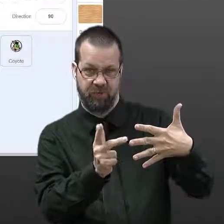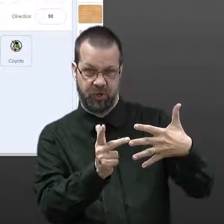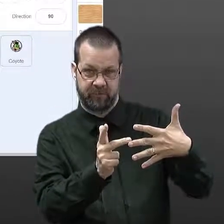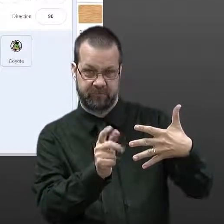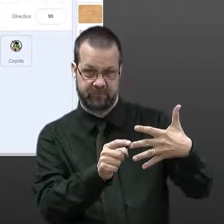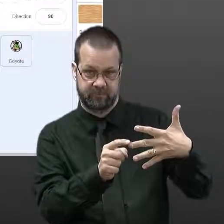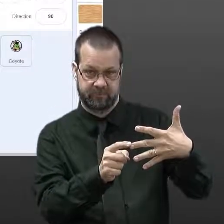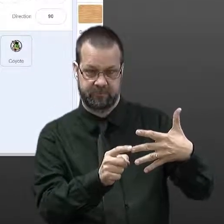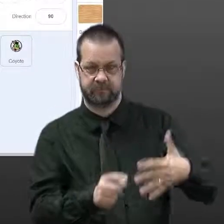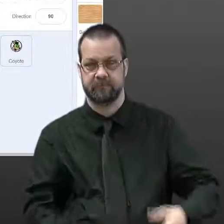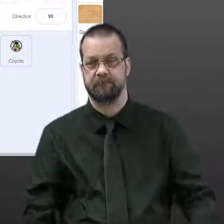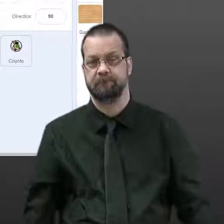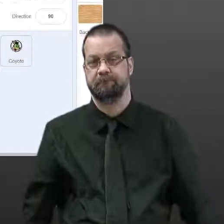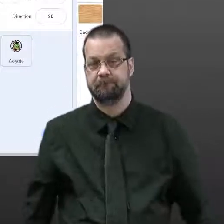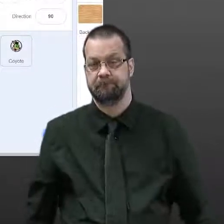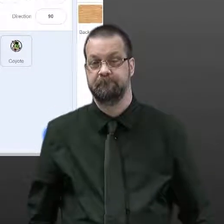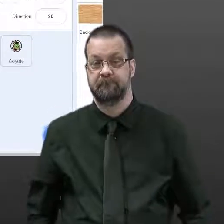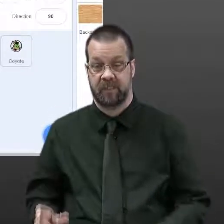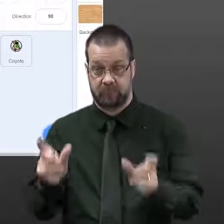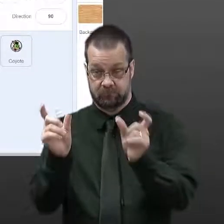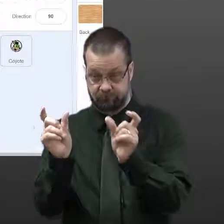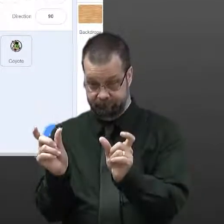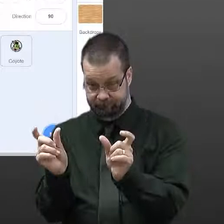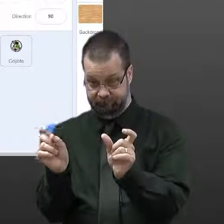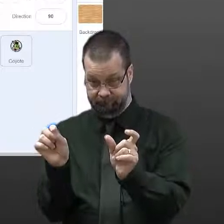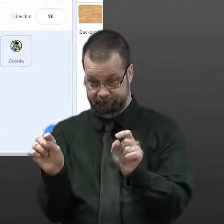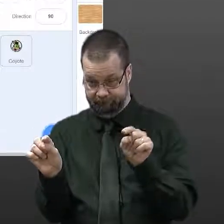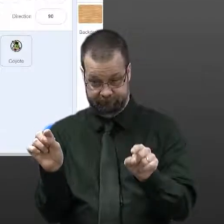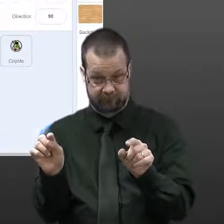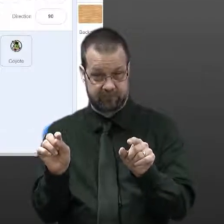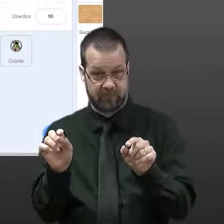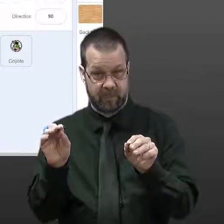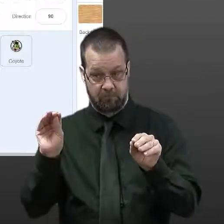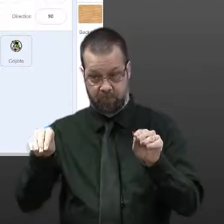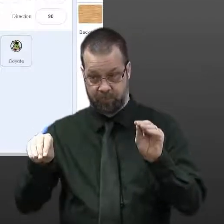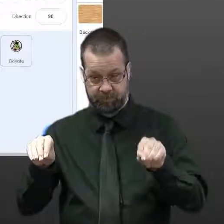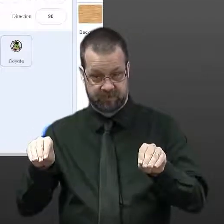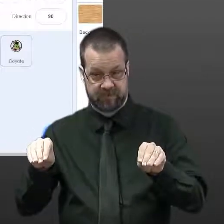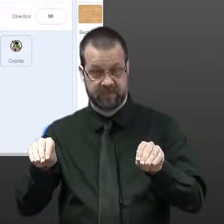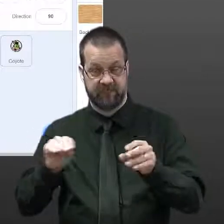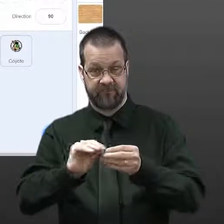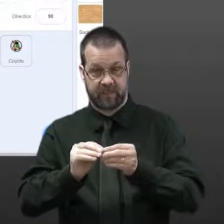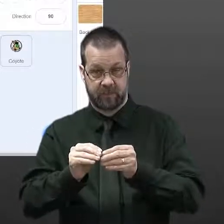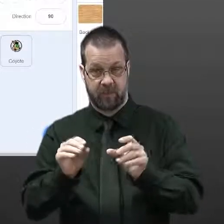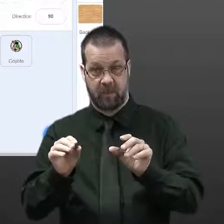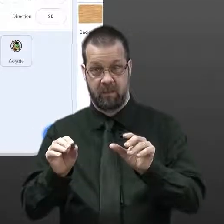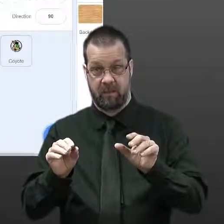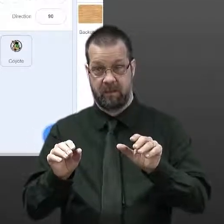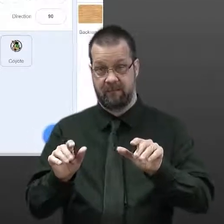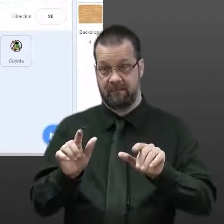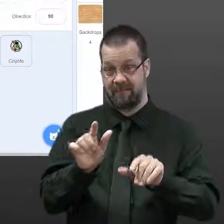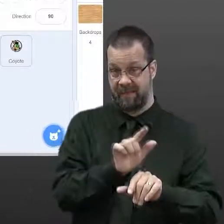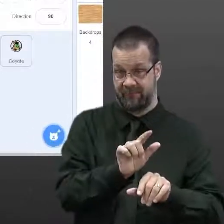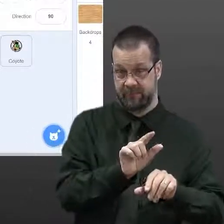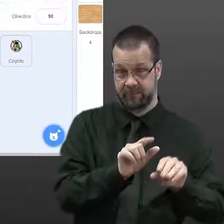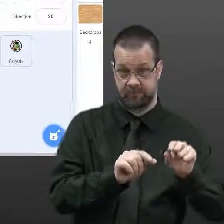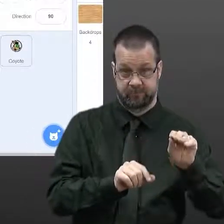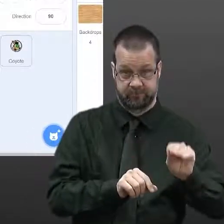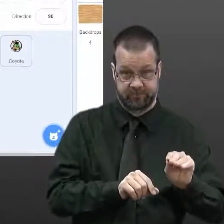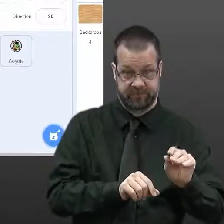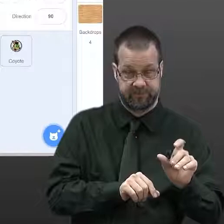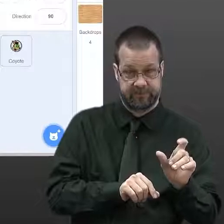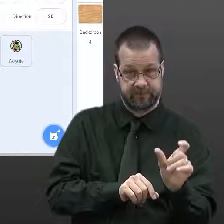in operators. So there's two sides that we can put values in on this block. On the left